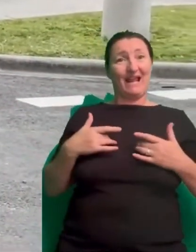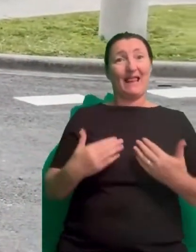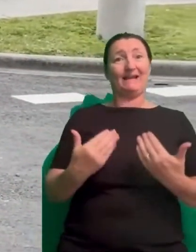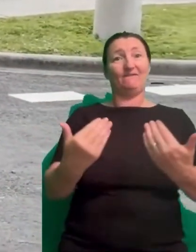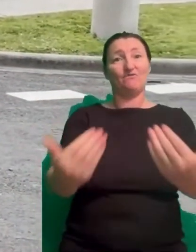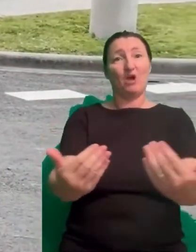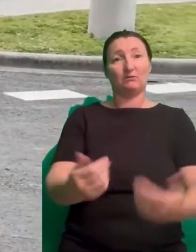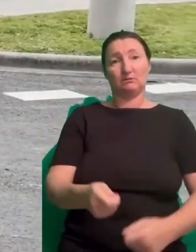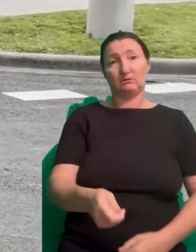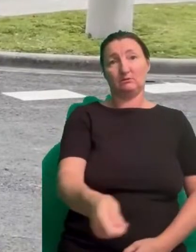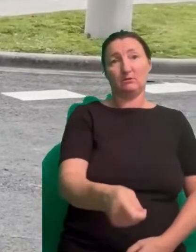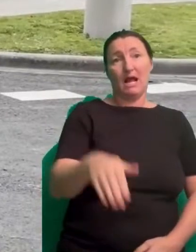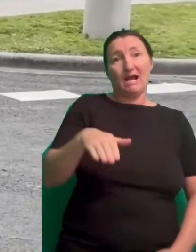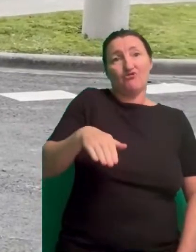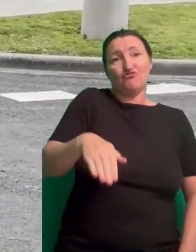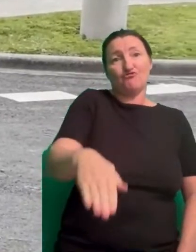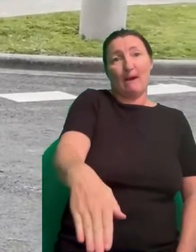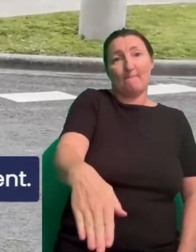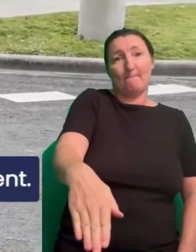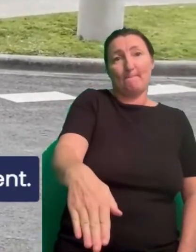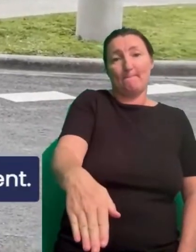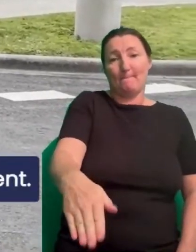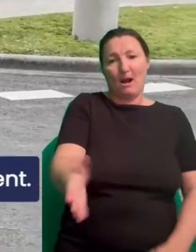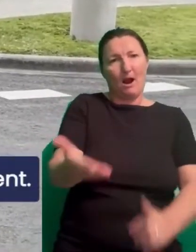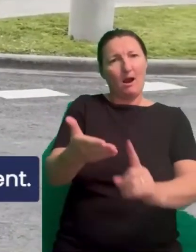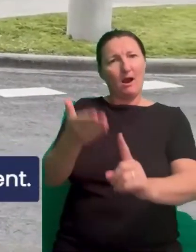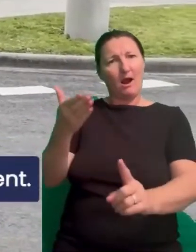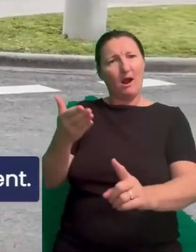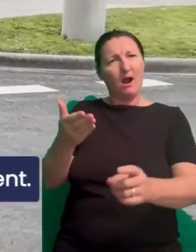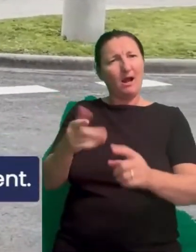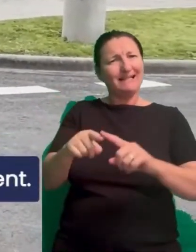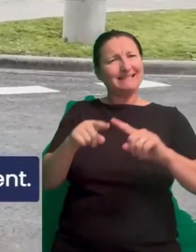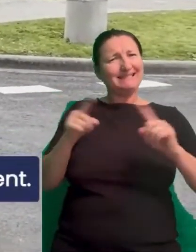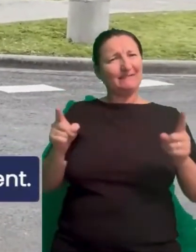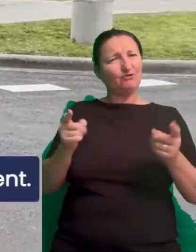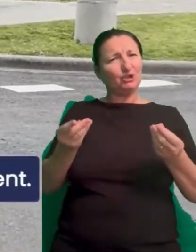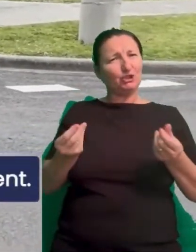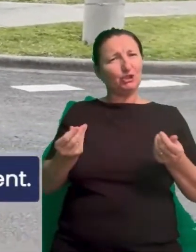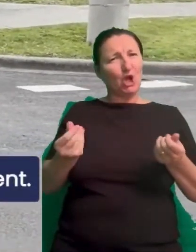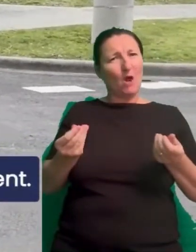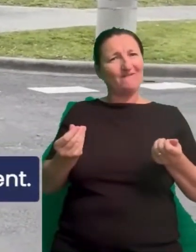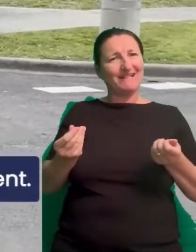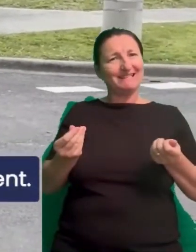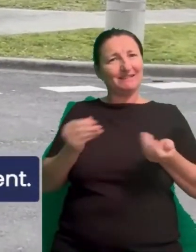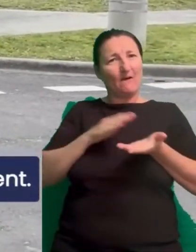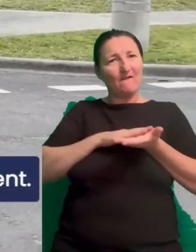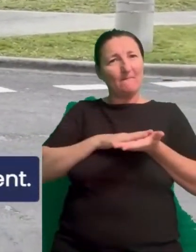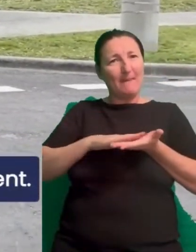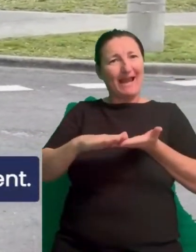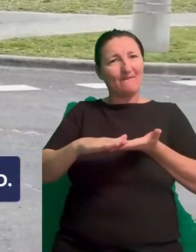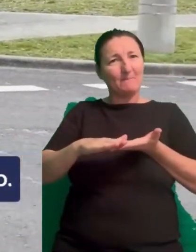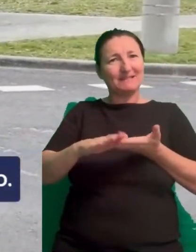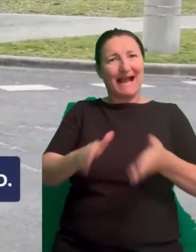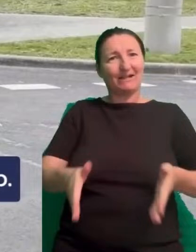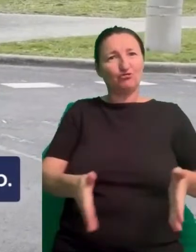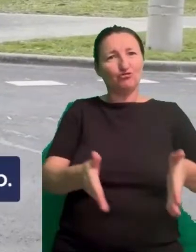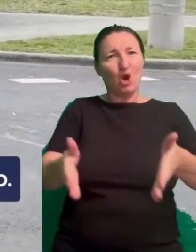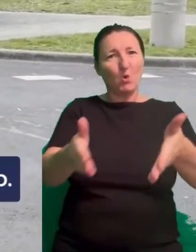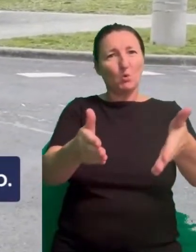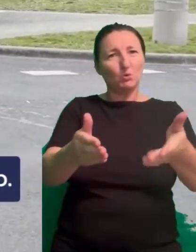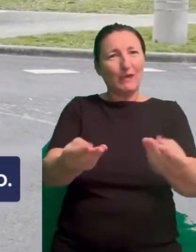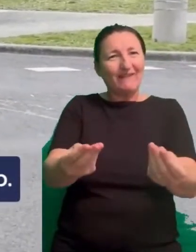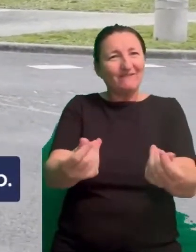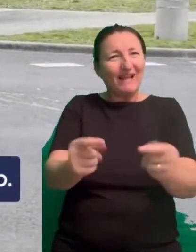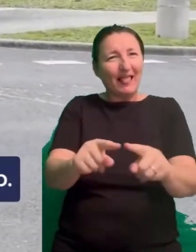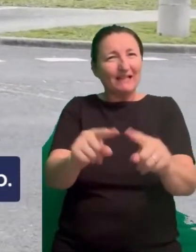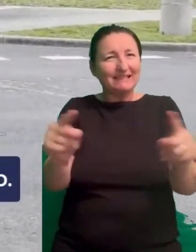down ramp and it's able to detect the difference between the bitumen and the cement. You can feel